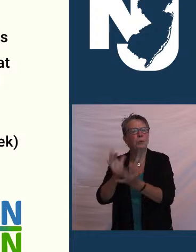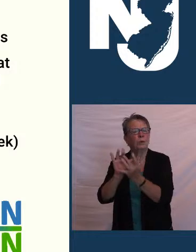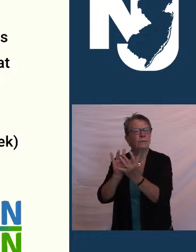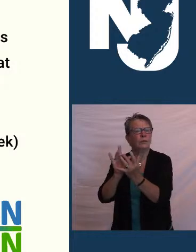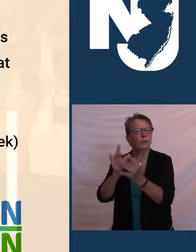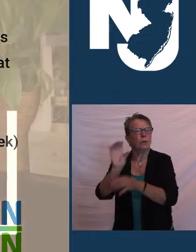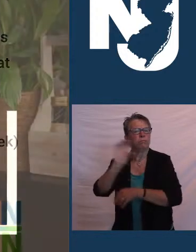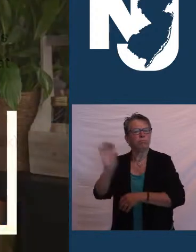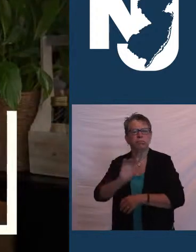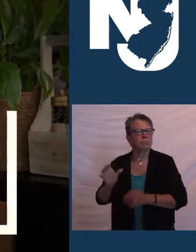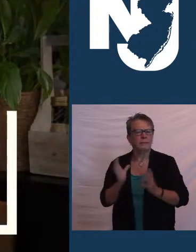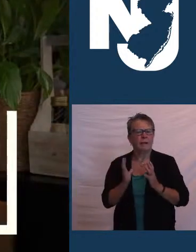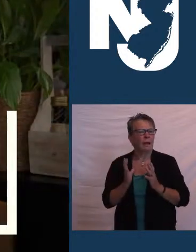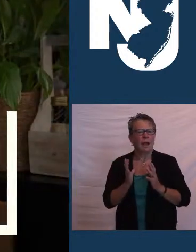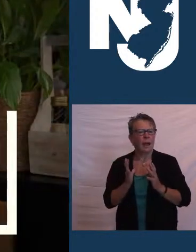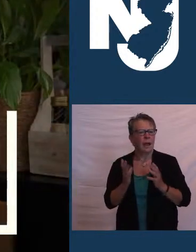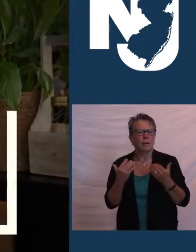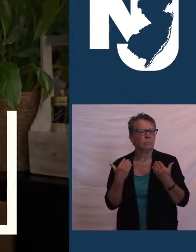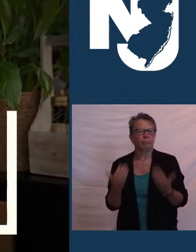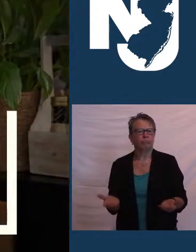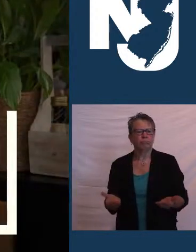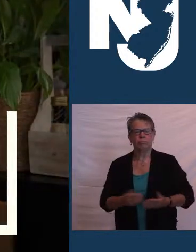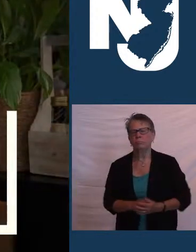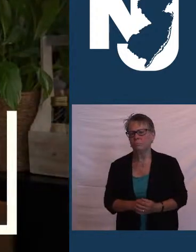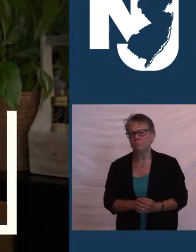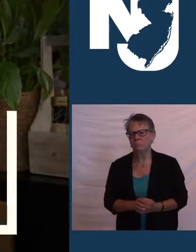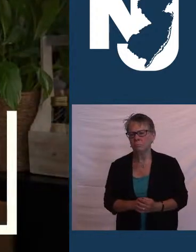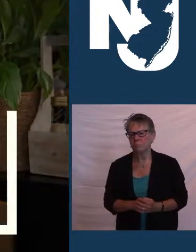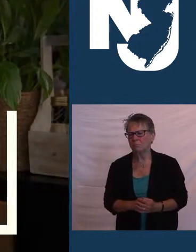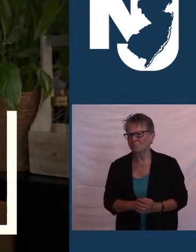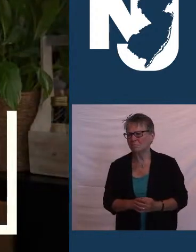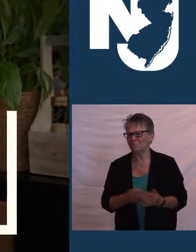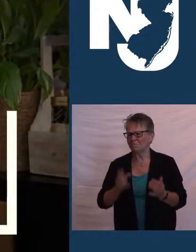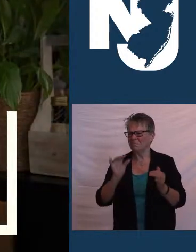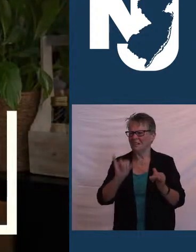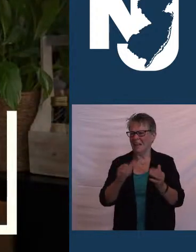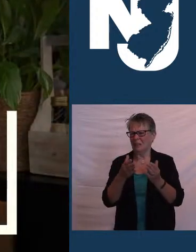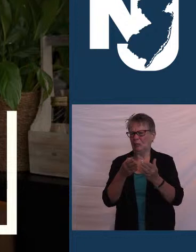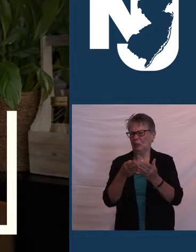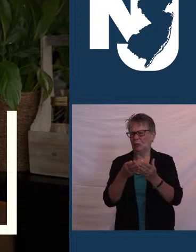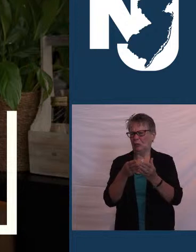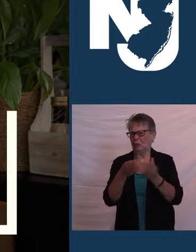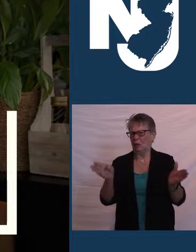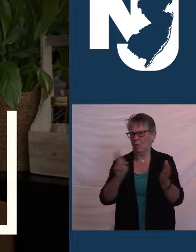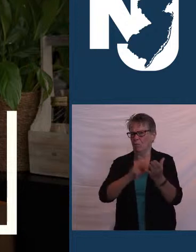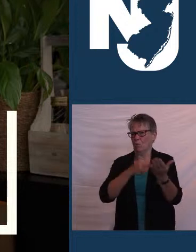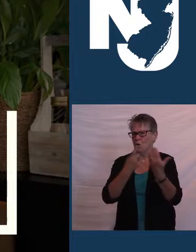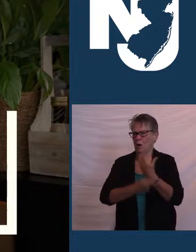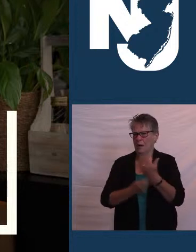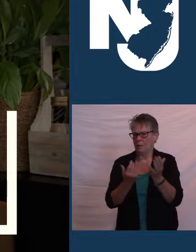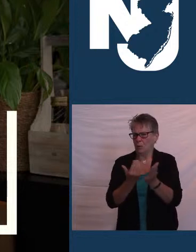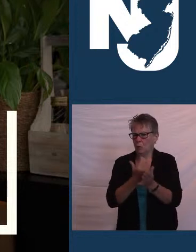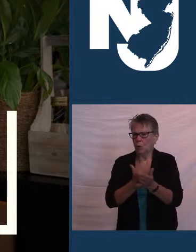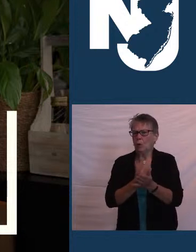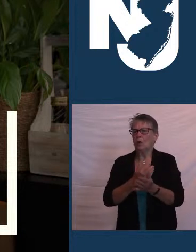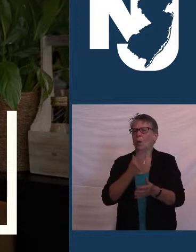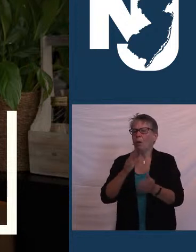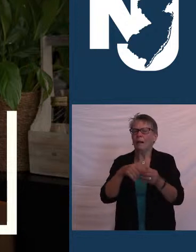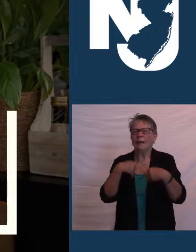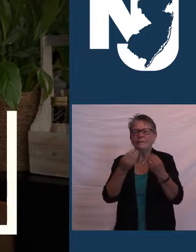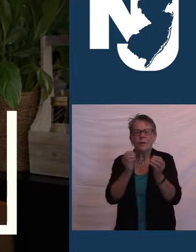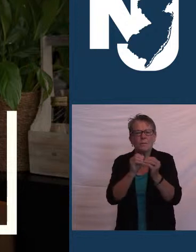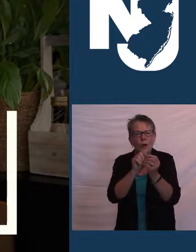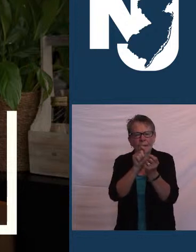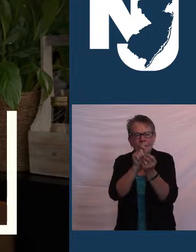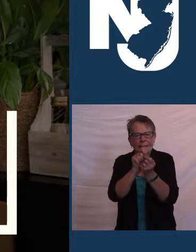the broad strokes, and the Department of Labor will be following up soon with all the other vital details for both interested employers and